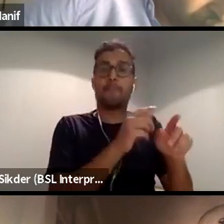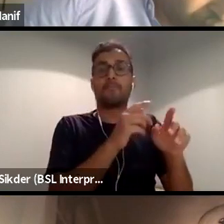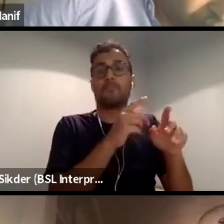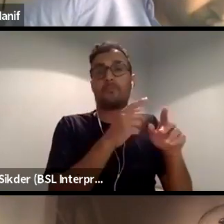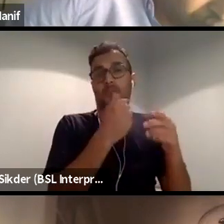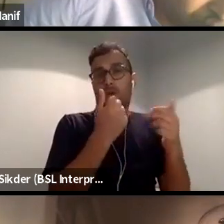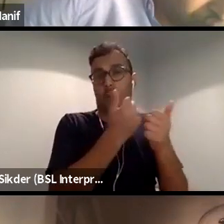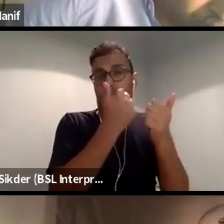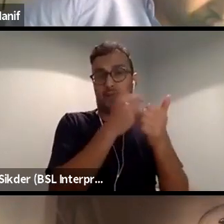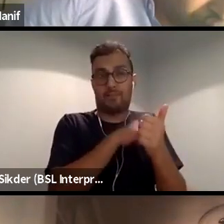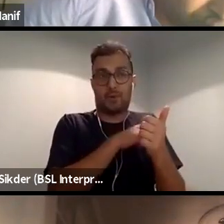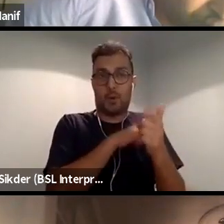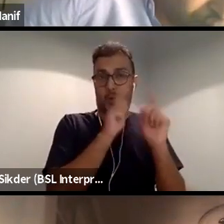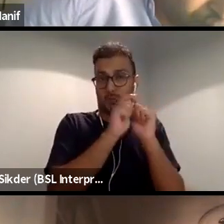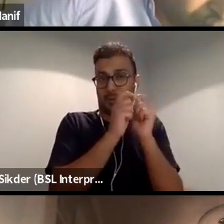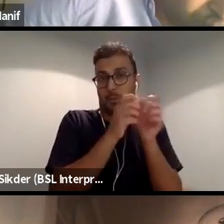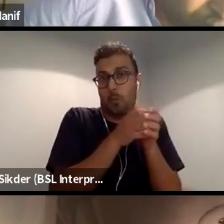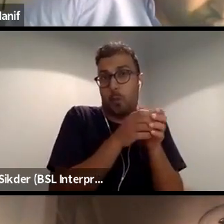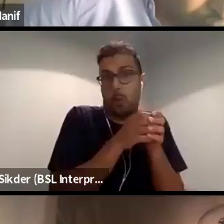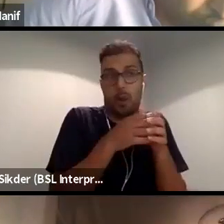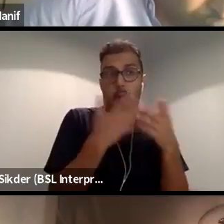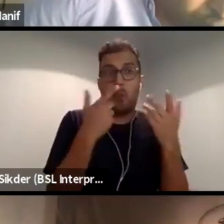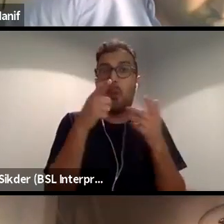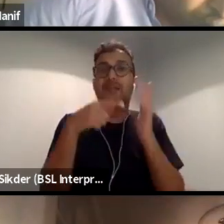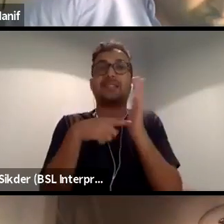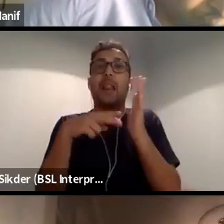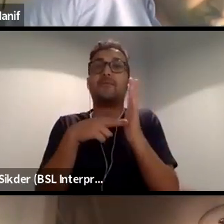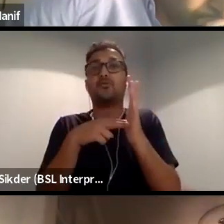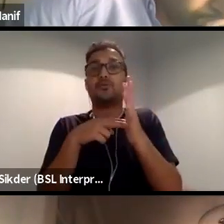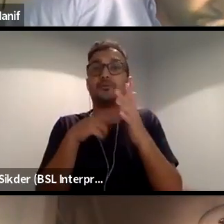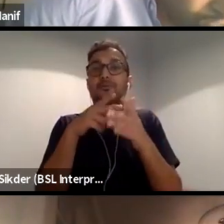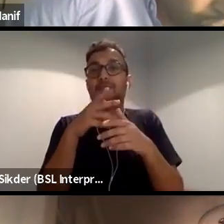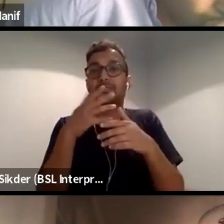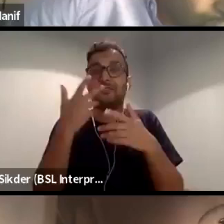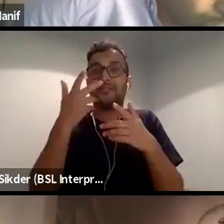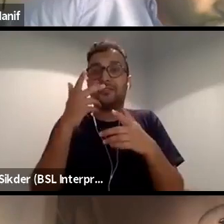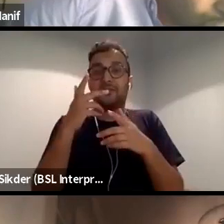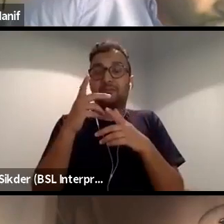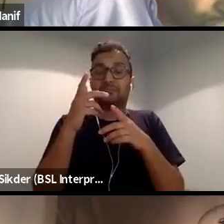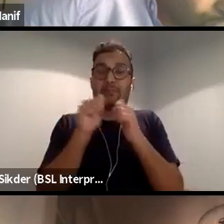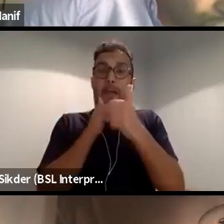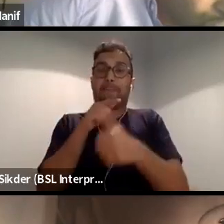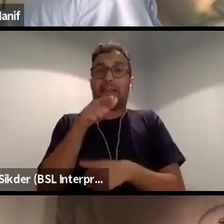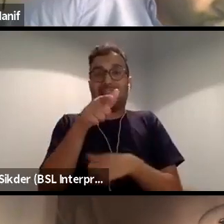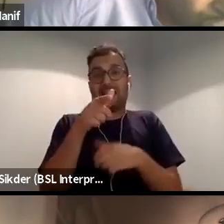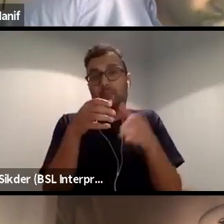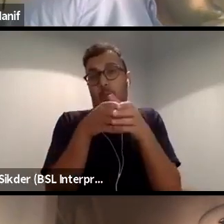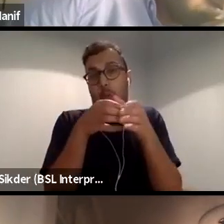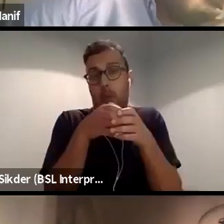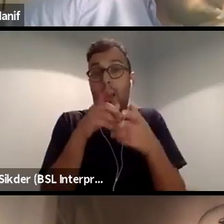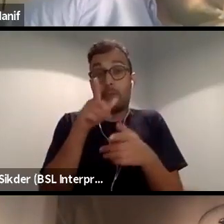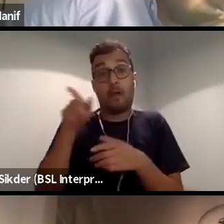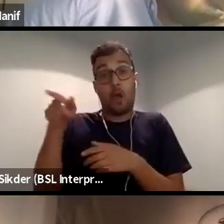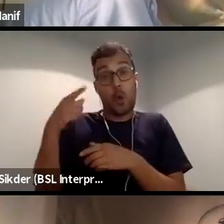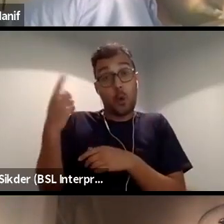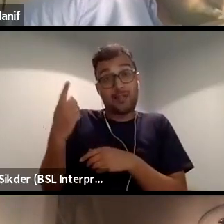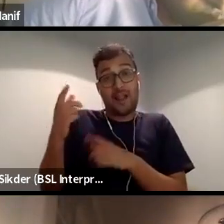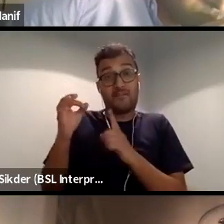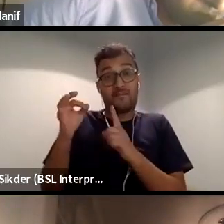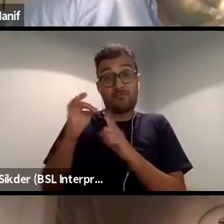of Silicon Valley giants with turnovers the size of small